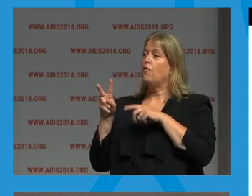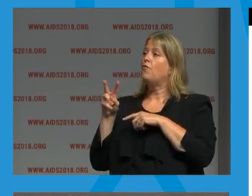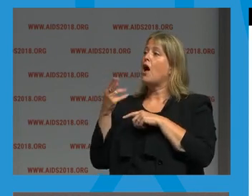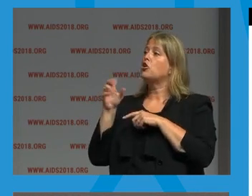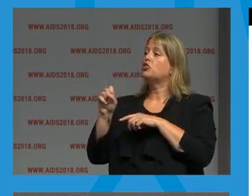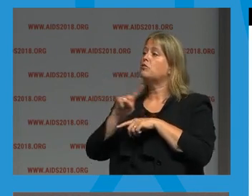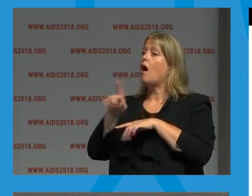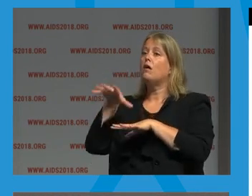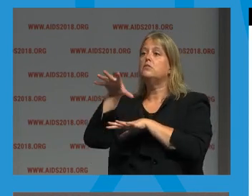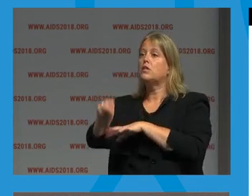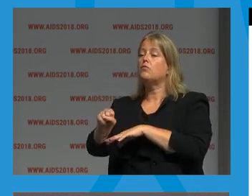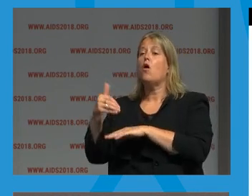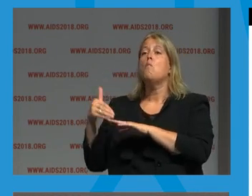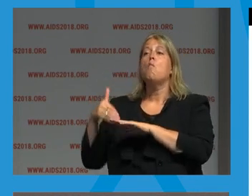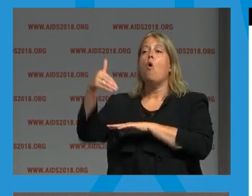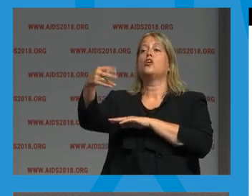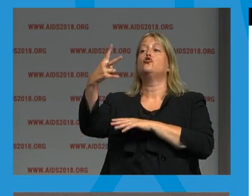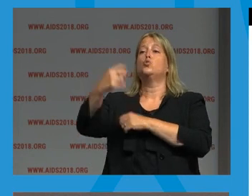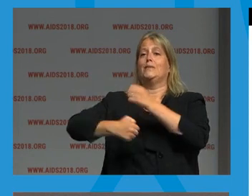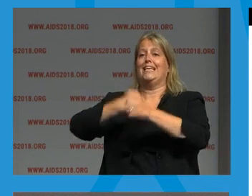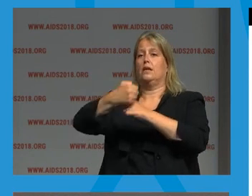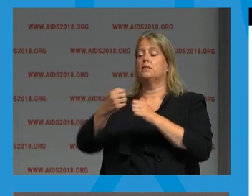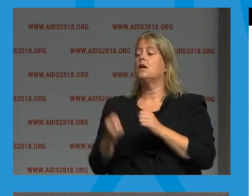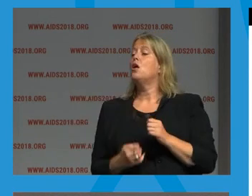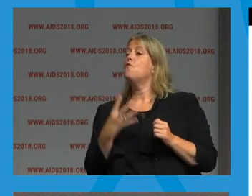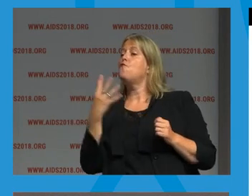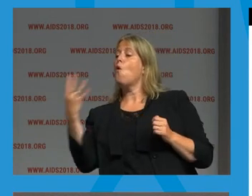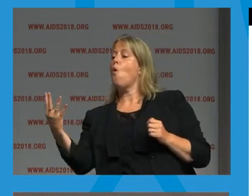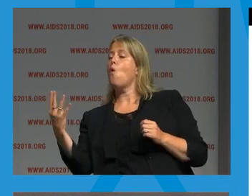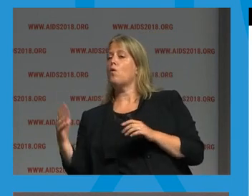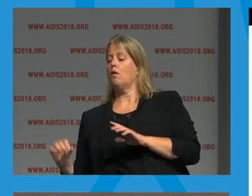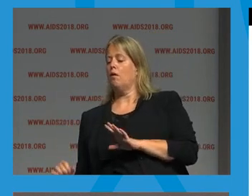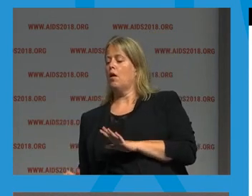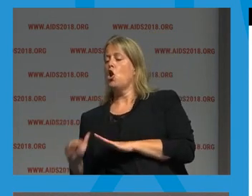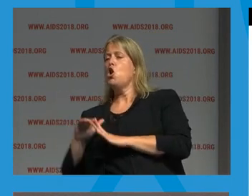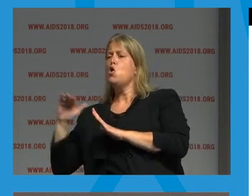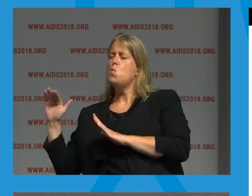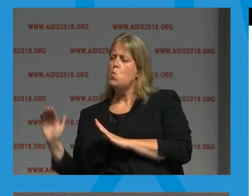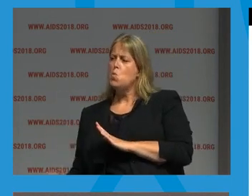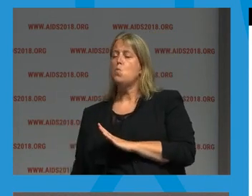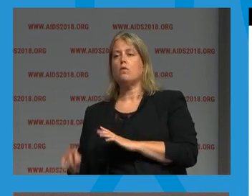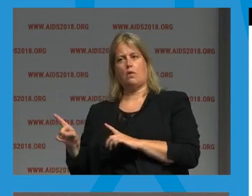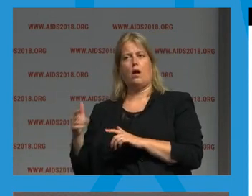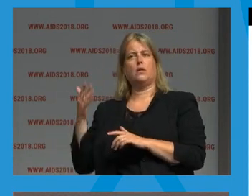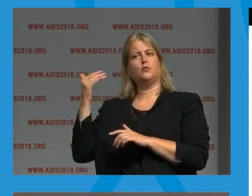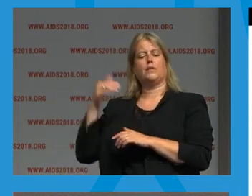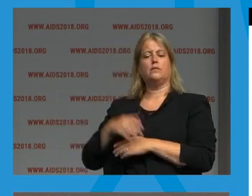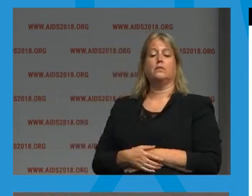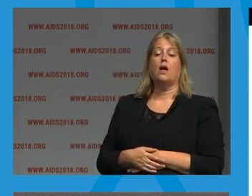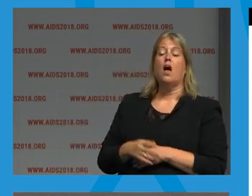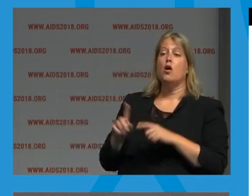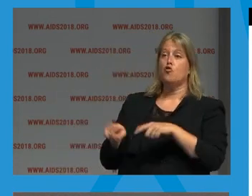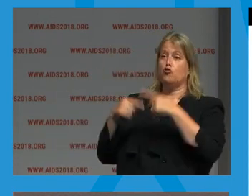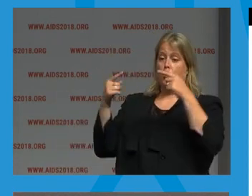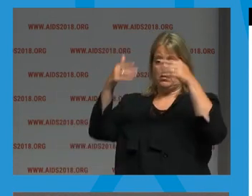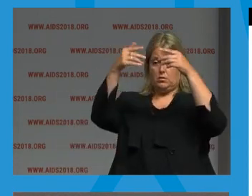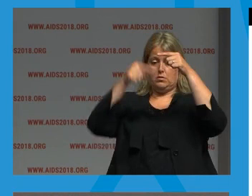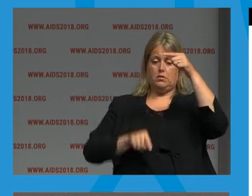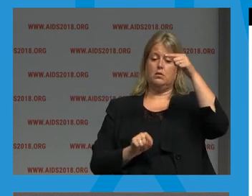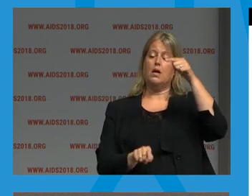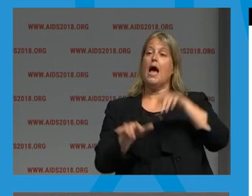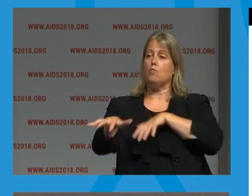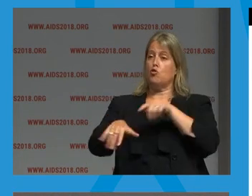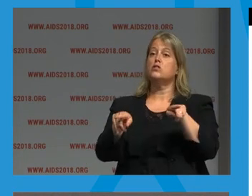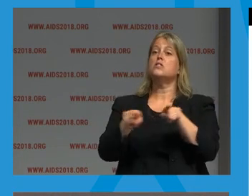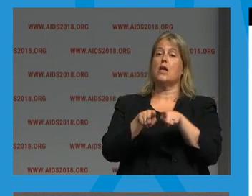more than 2 years. 4 had a much lower set point than you would have expected. In contrast, animals who were similarly